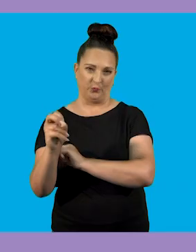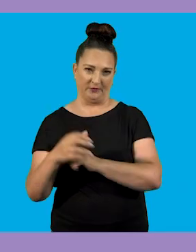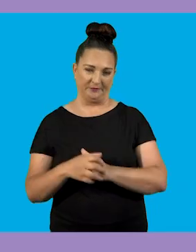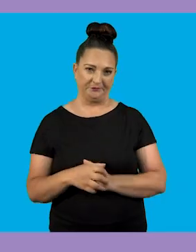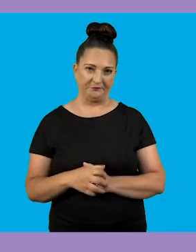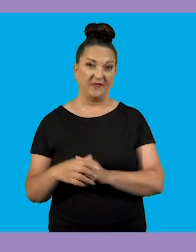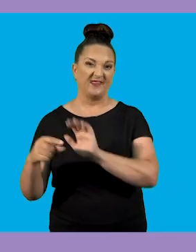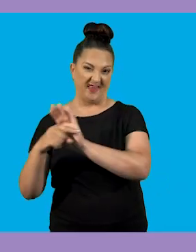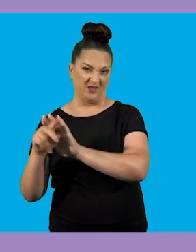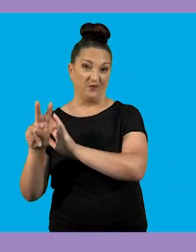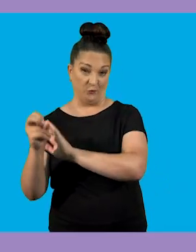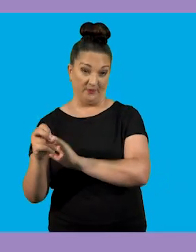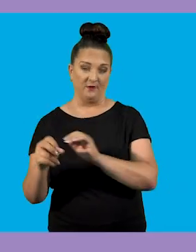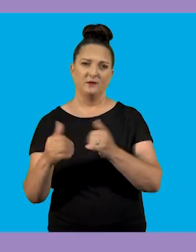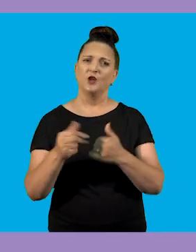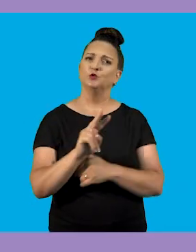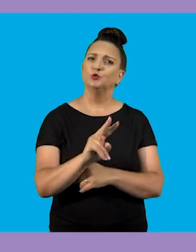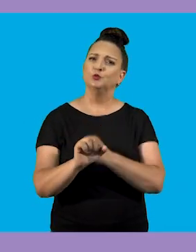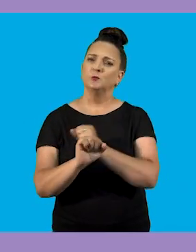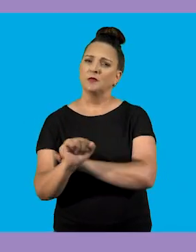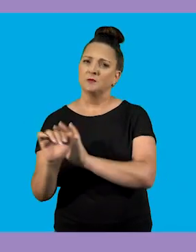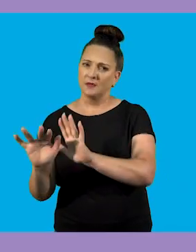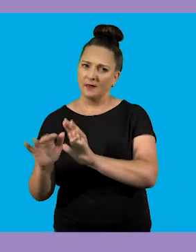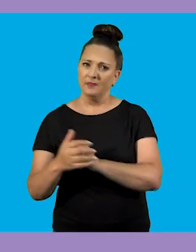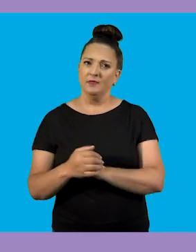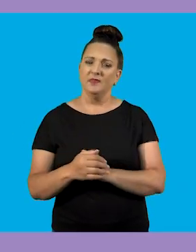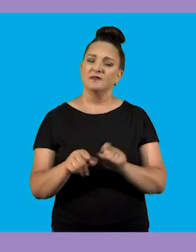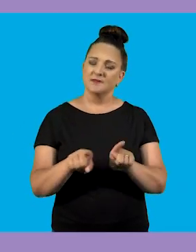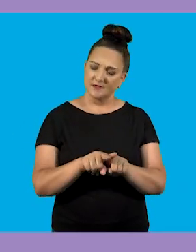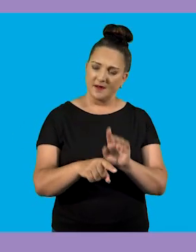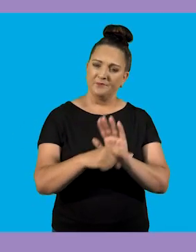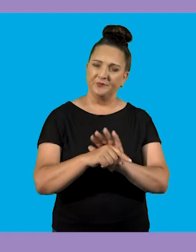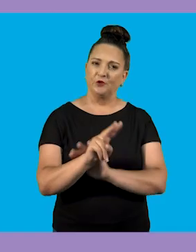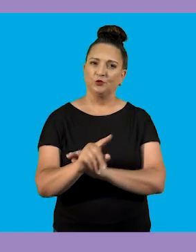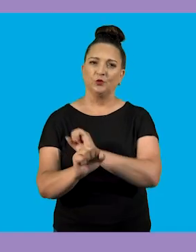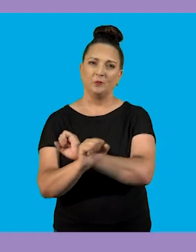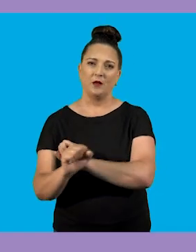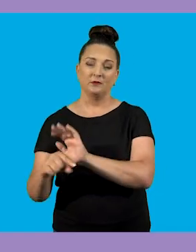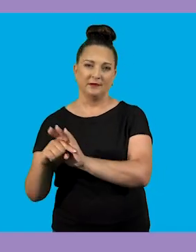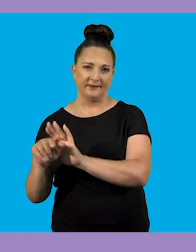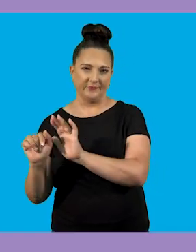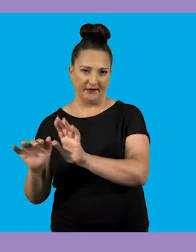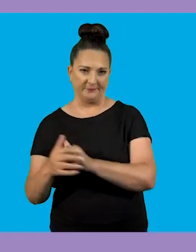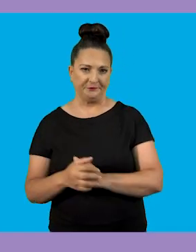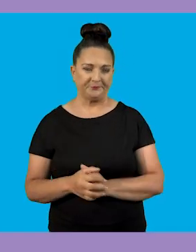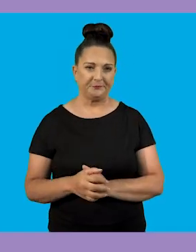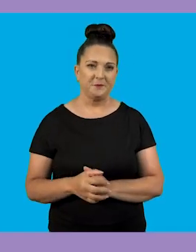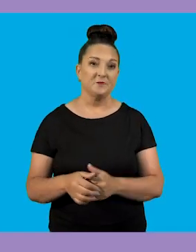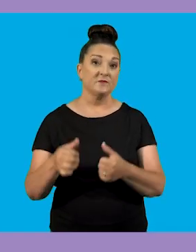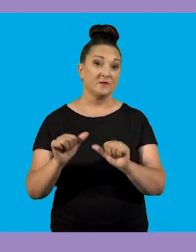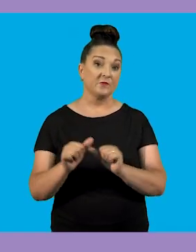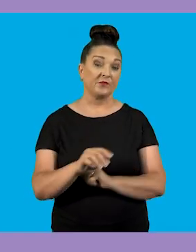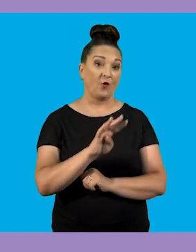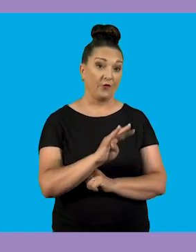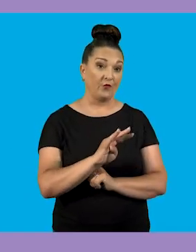by negative 20. We also have 2 multiplied by 10. And in the same way, negative 2 multiplied by negative 10. We